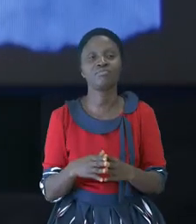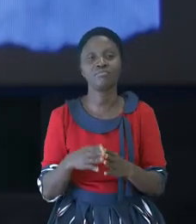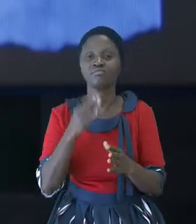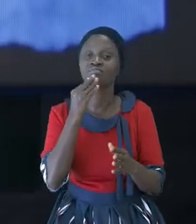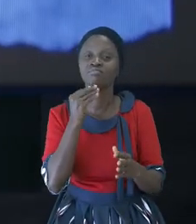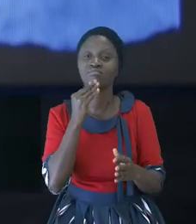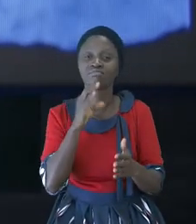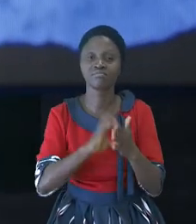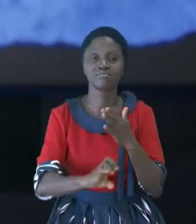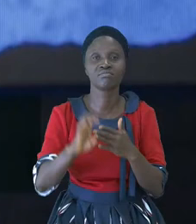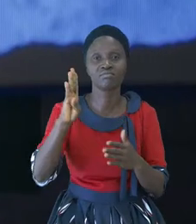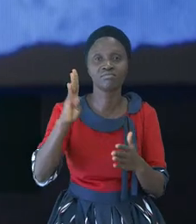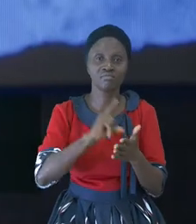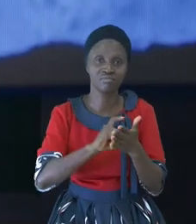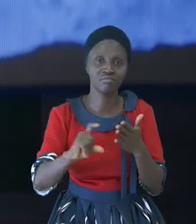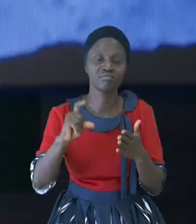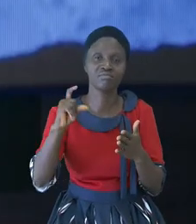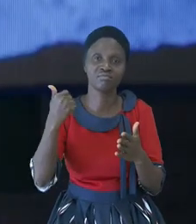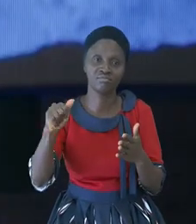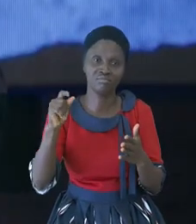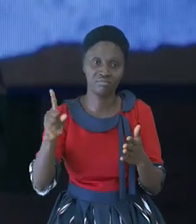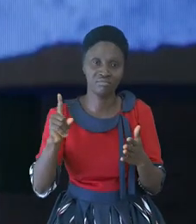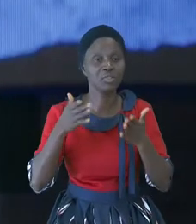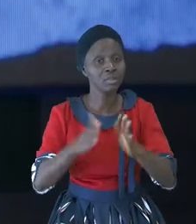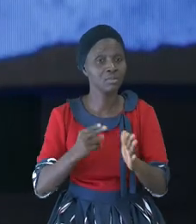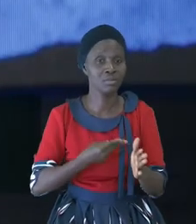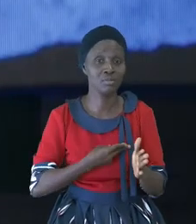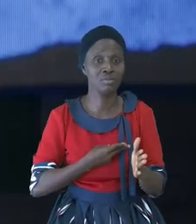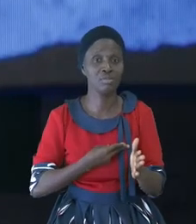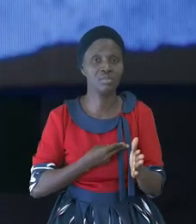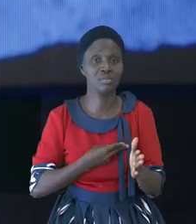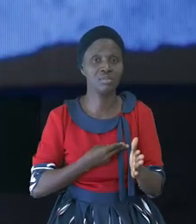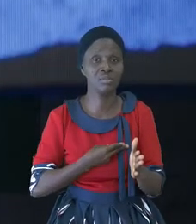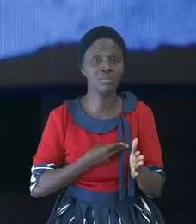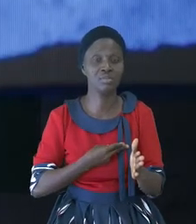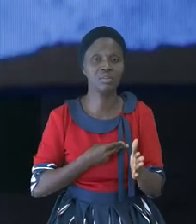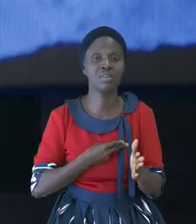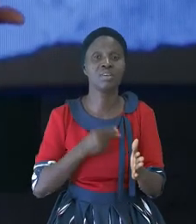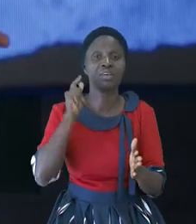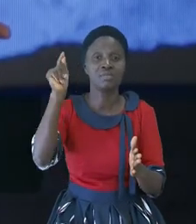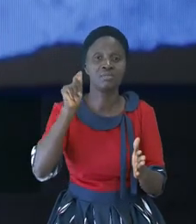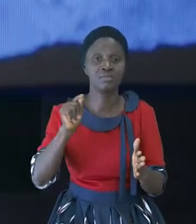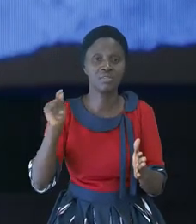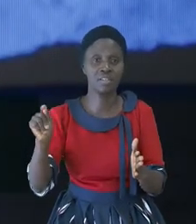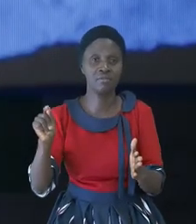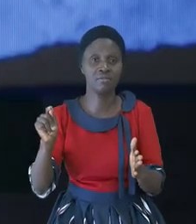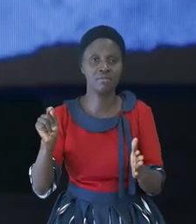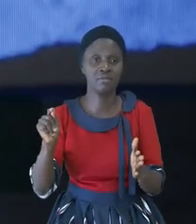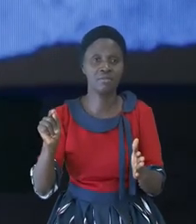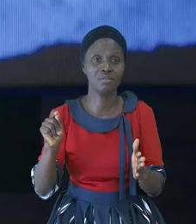us therefore labor to enter into that rest, lest any